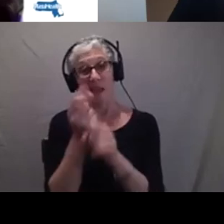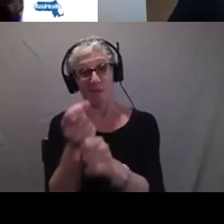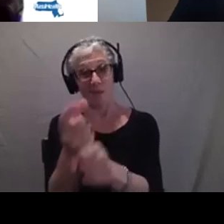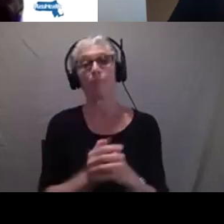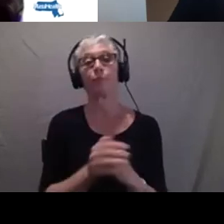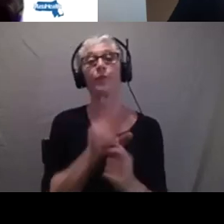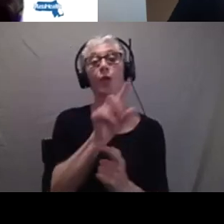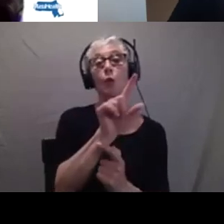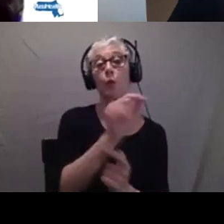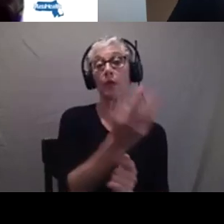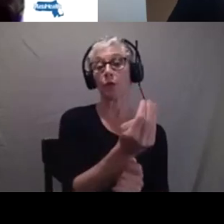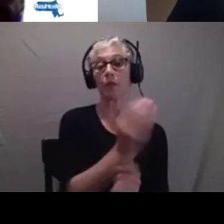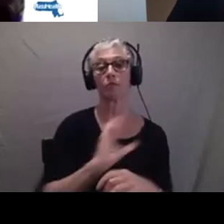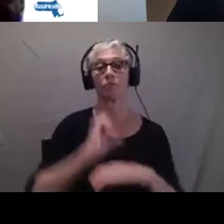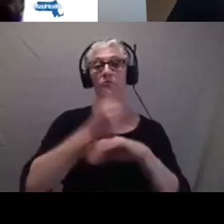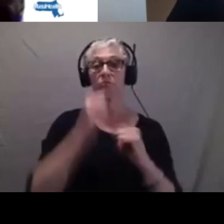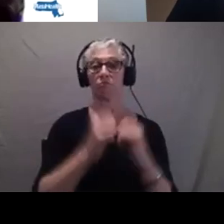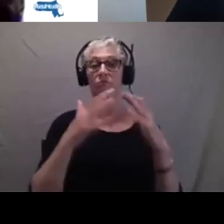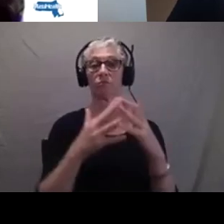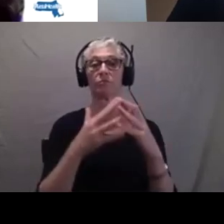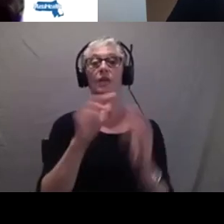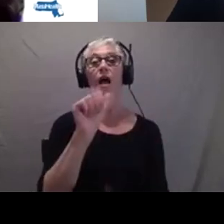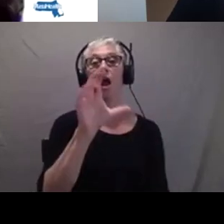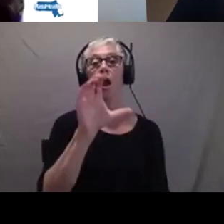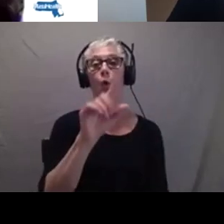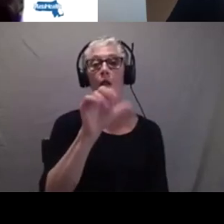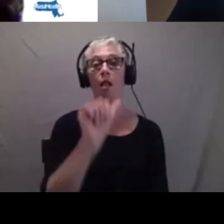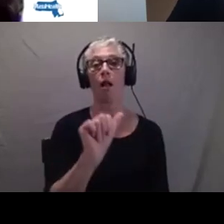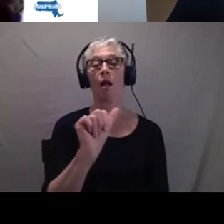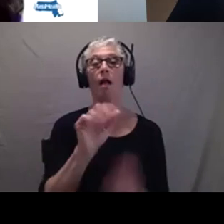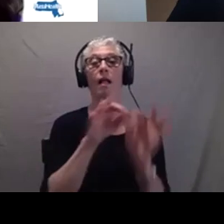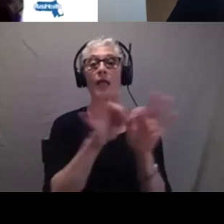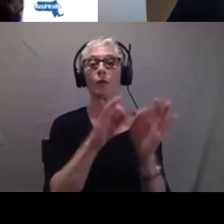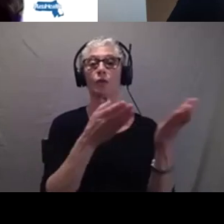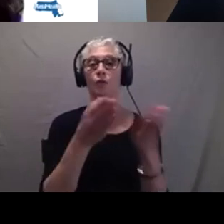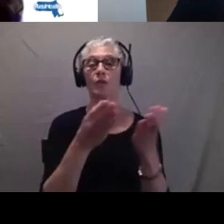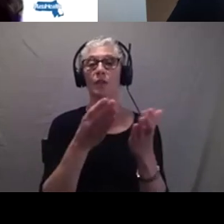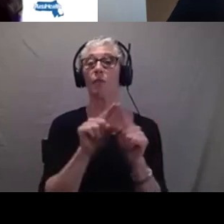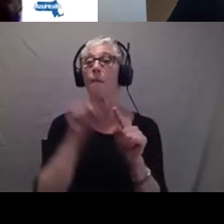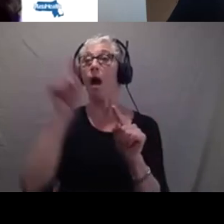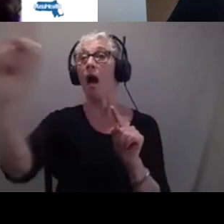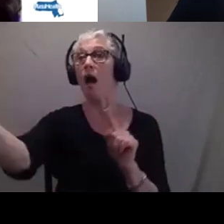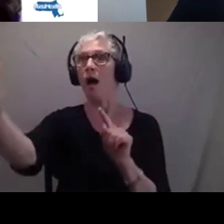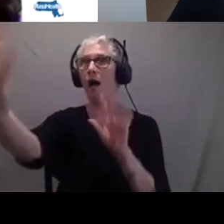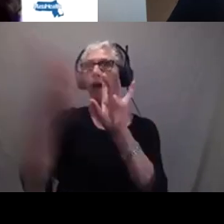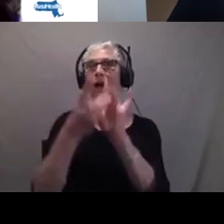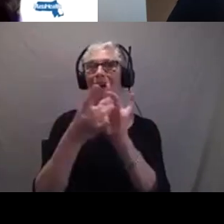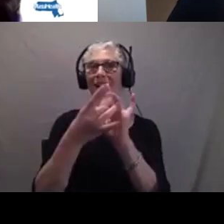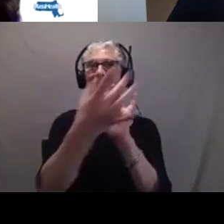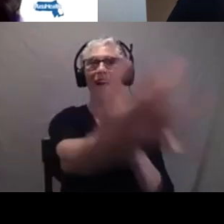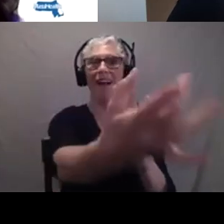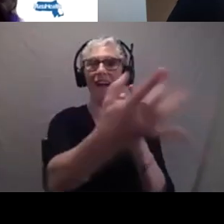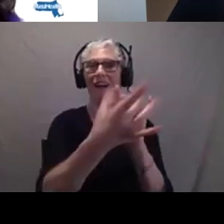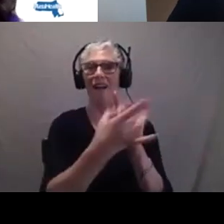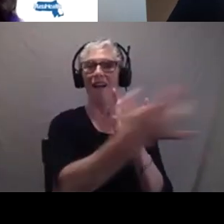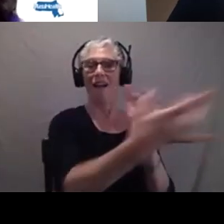she established the ACOLA Language Services and Consulting to bring the faraway closer to home for clients by bridging